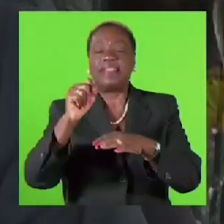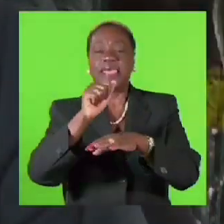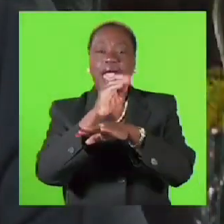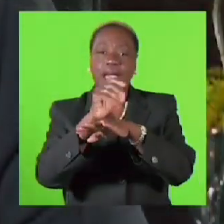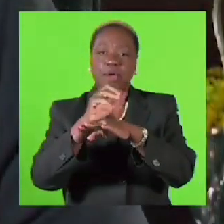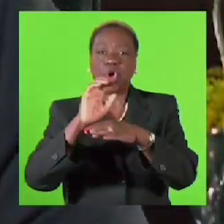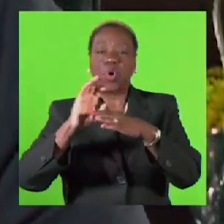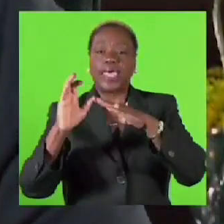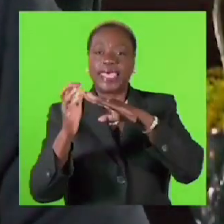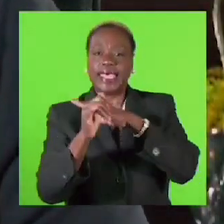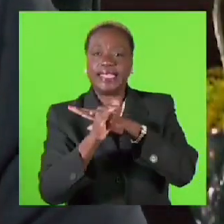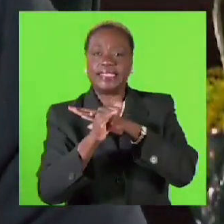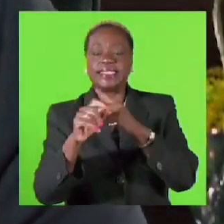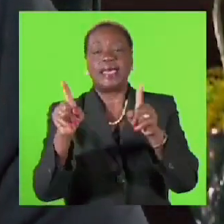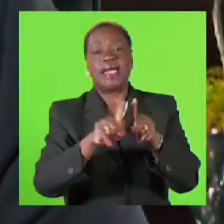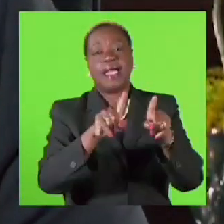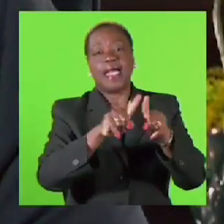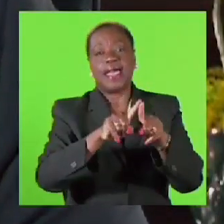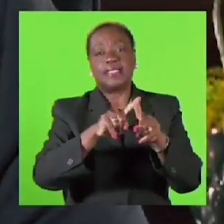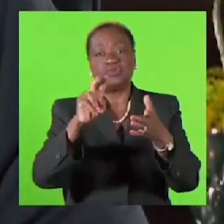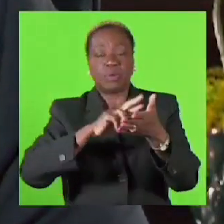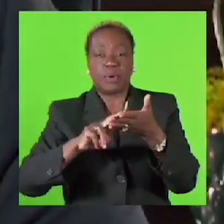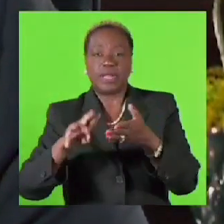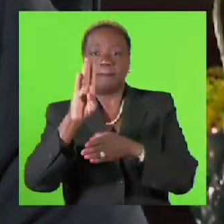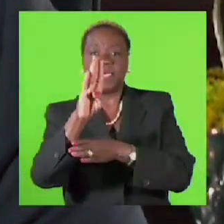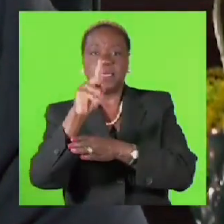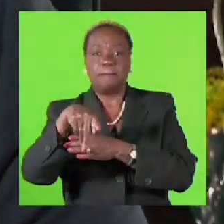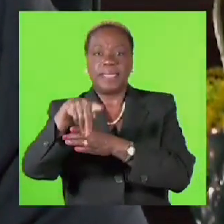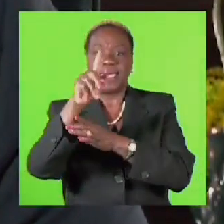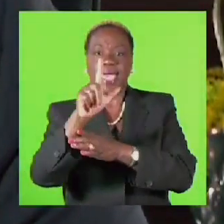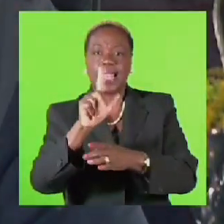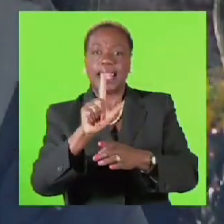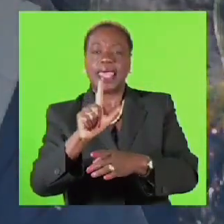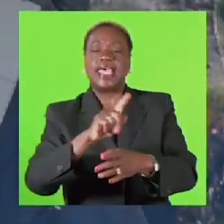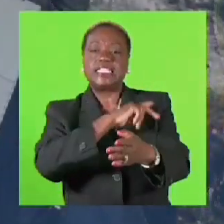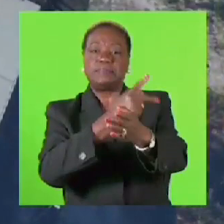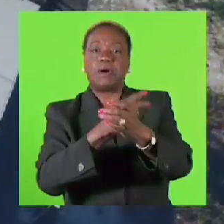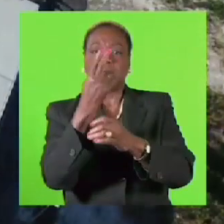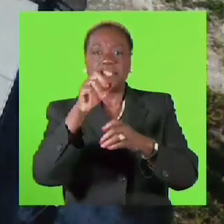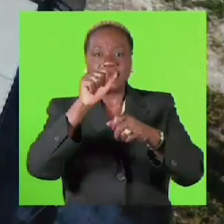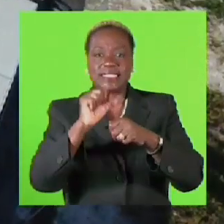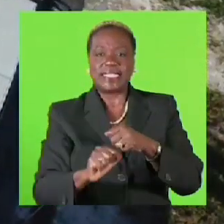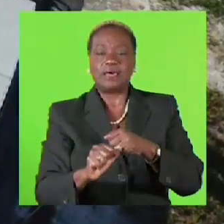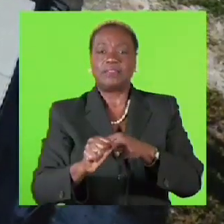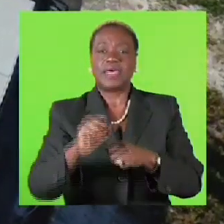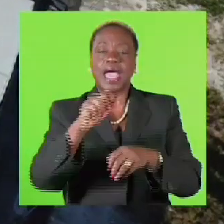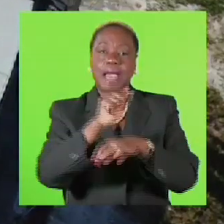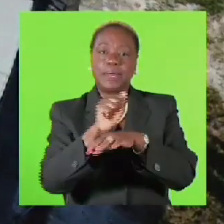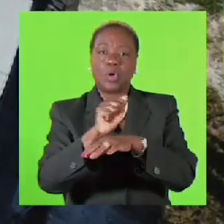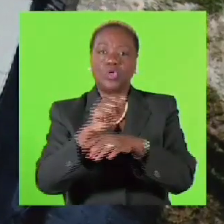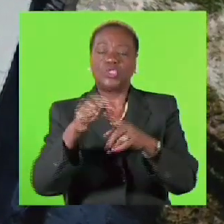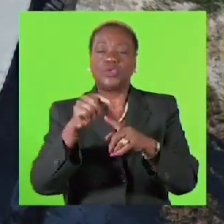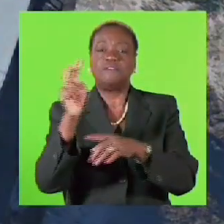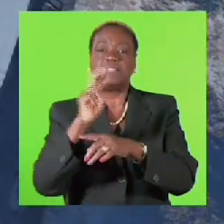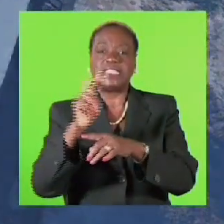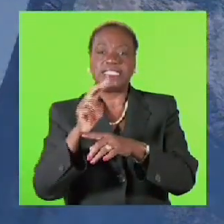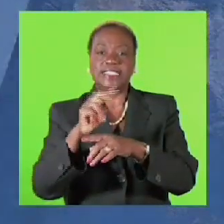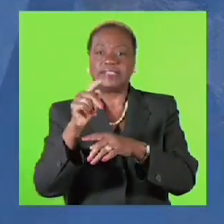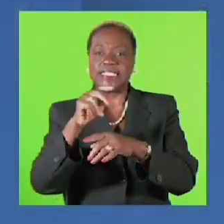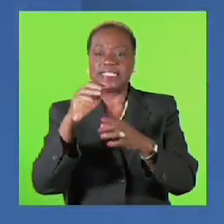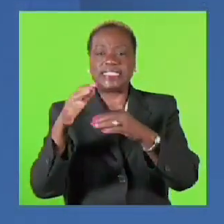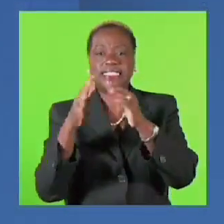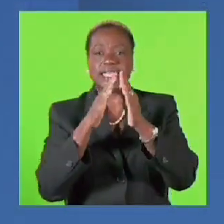Keys. As previously reported, BPL is powered up in South Abaco to Wilson City. Spring